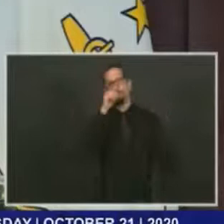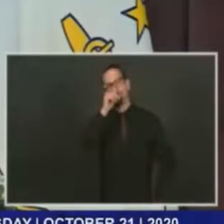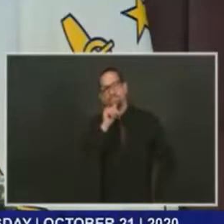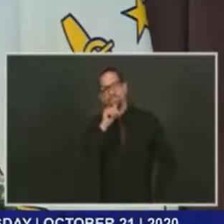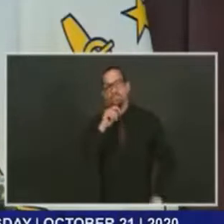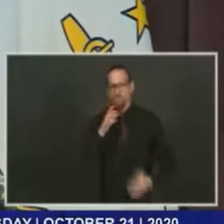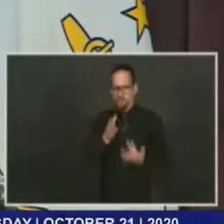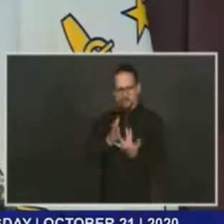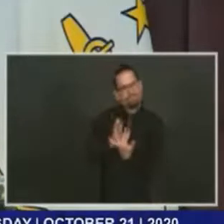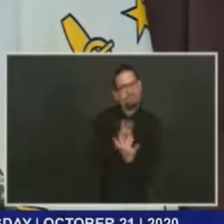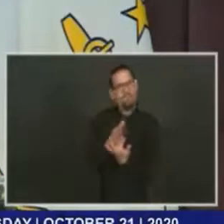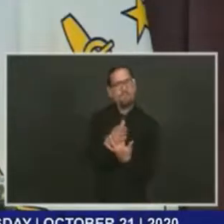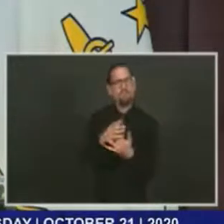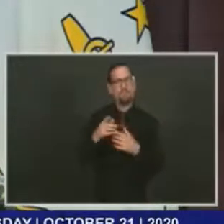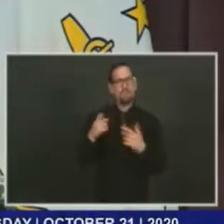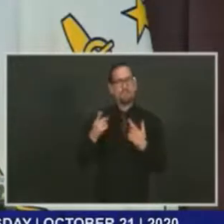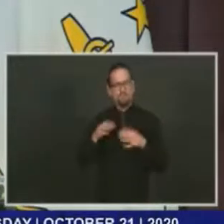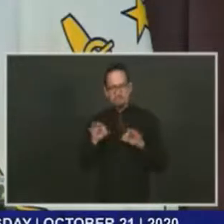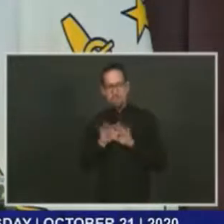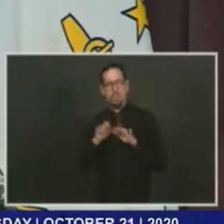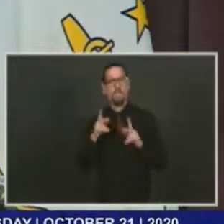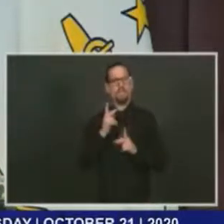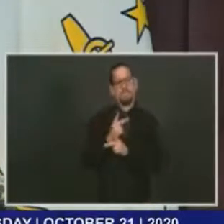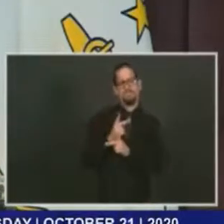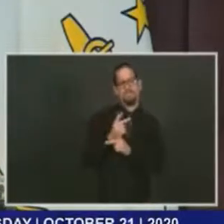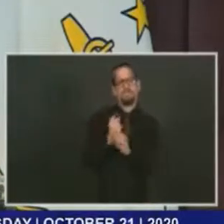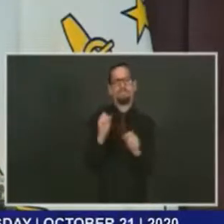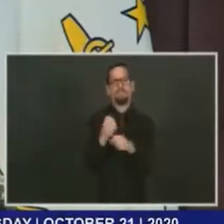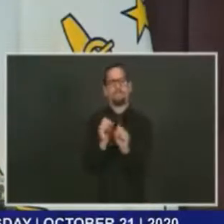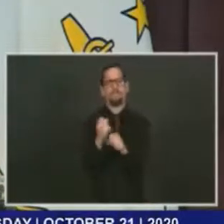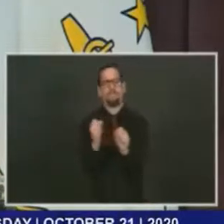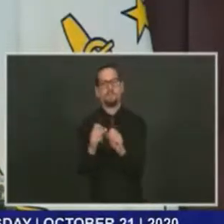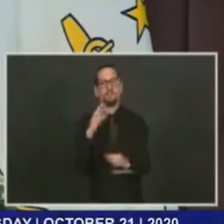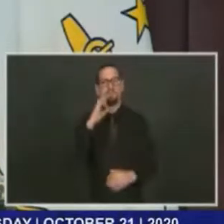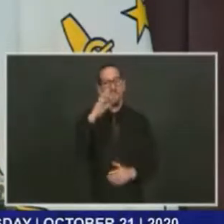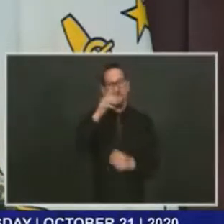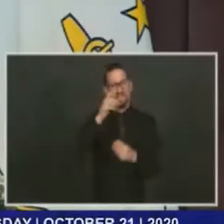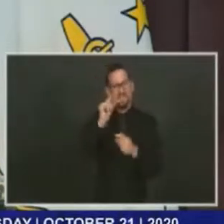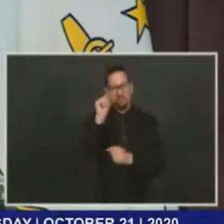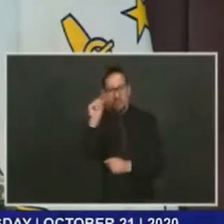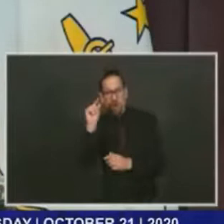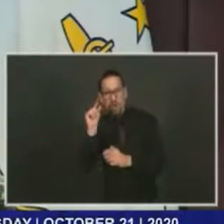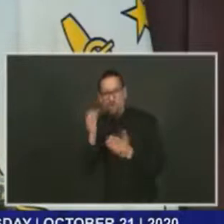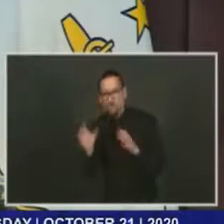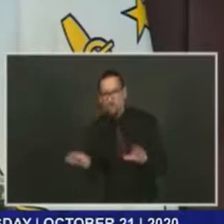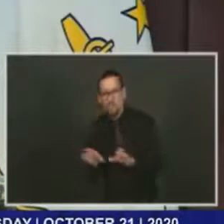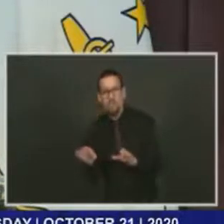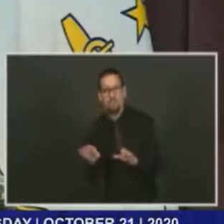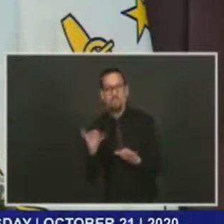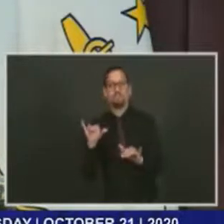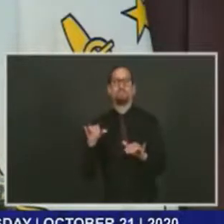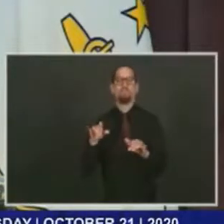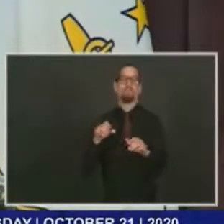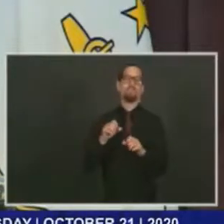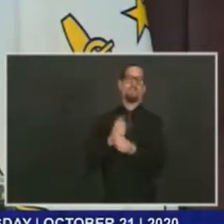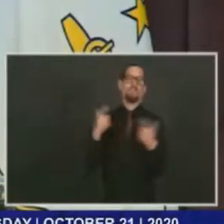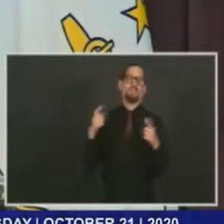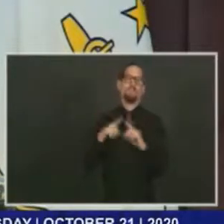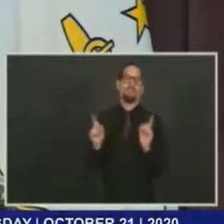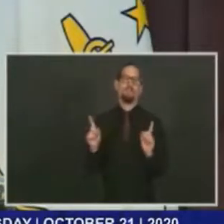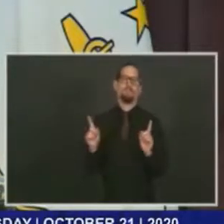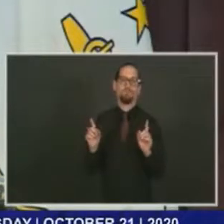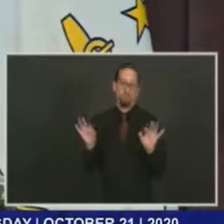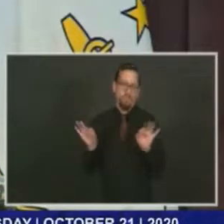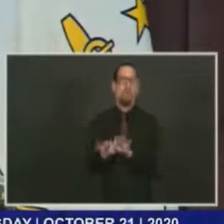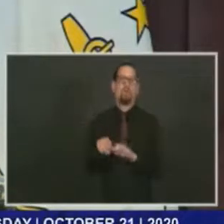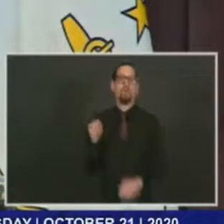or a week, because every one of those will add up. Having said that, it is a time of stress